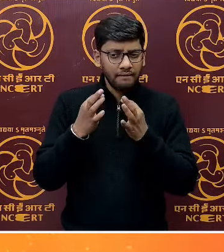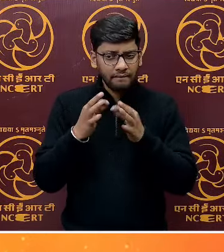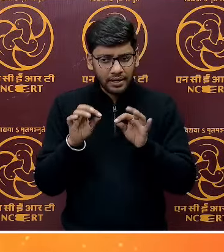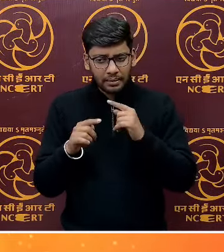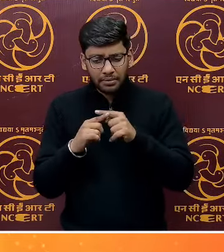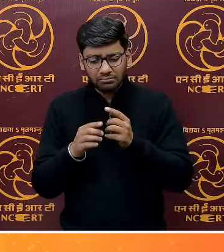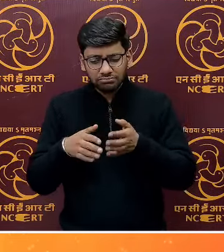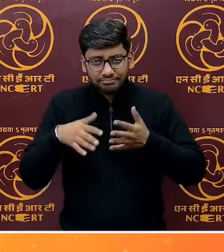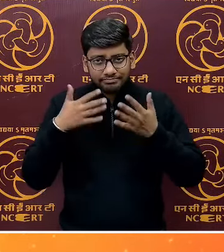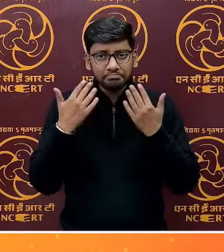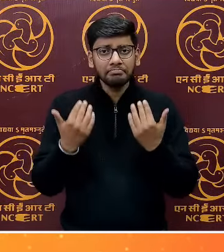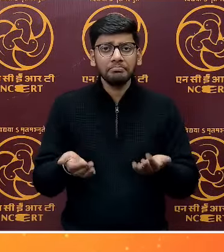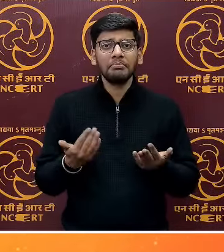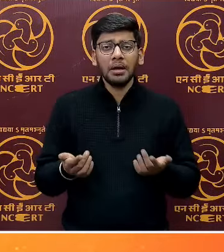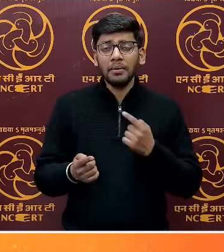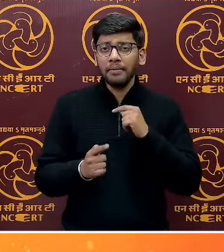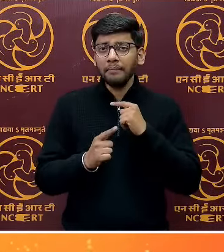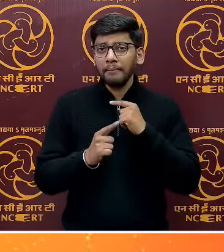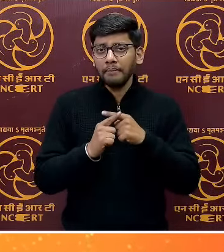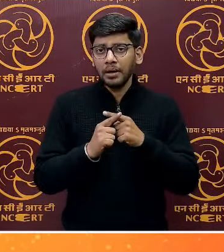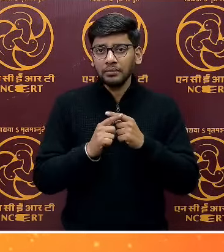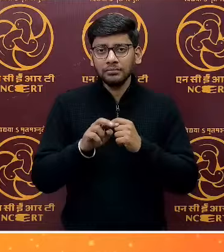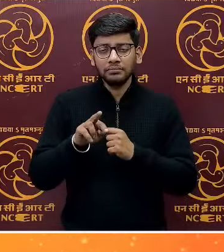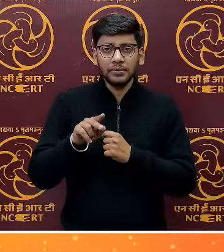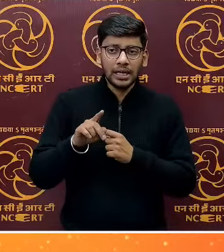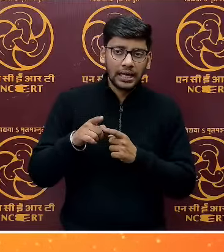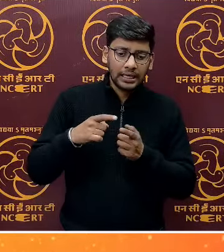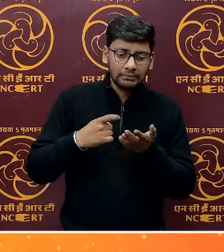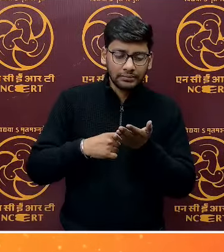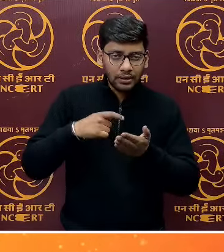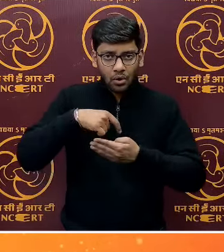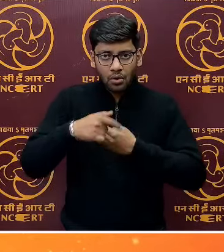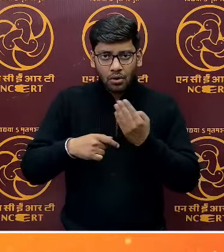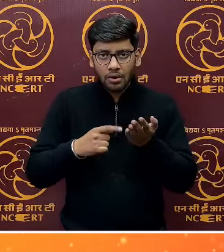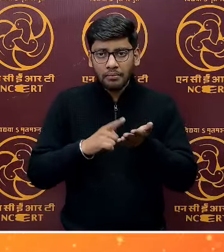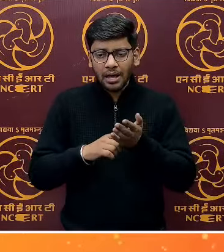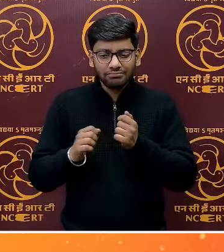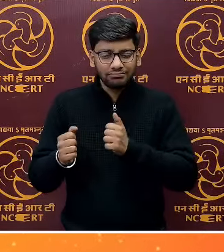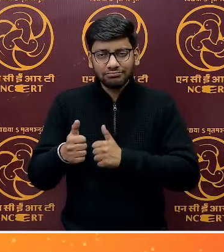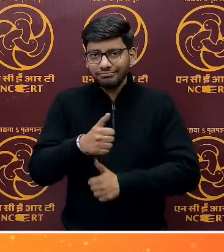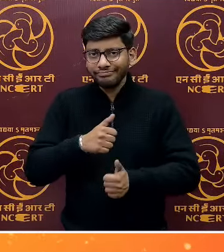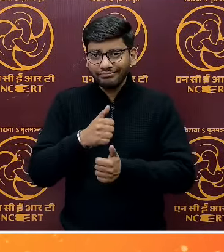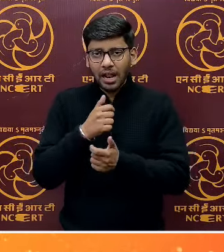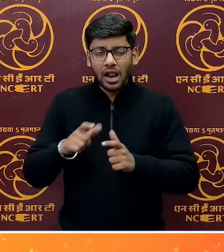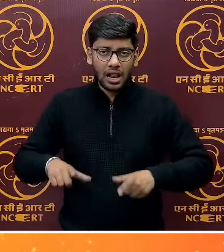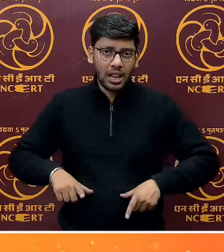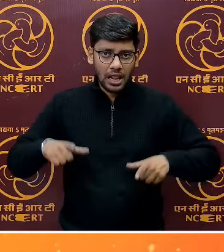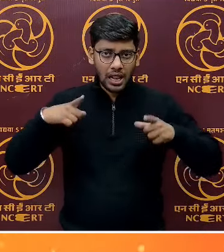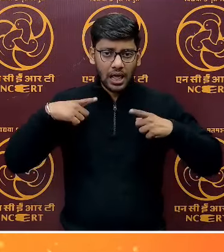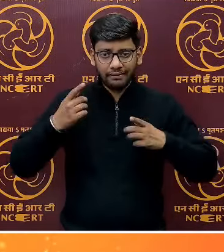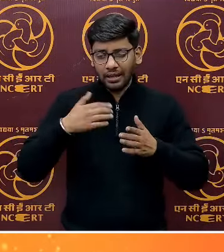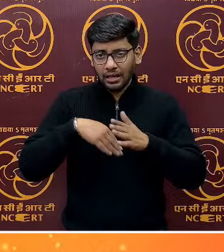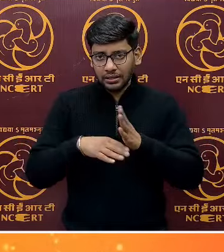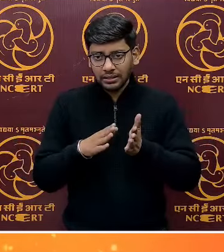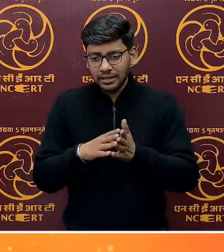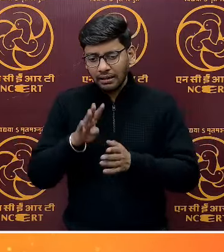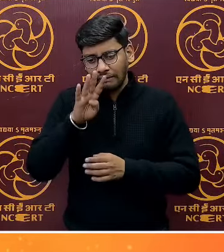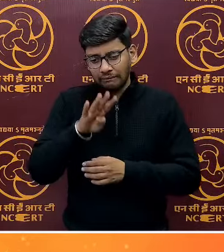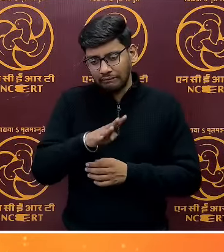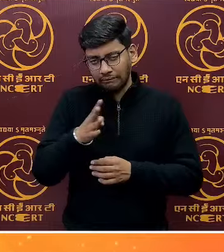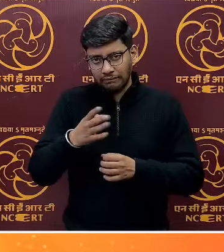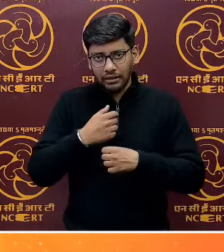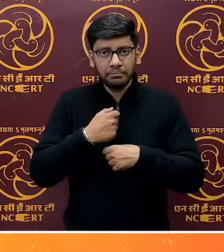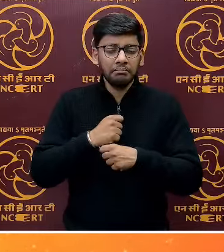not being burdened by your daily routines or the struggles of life or the web that we are caught